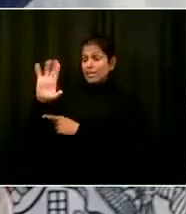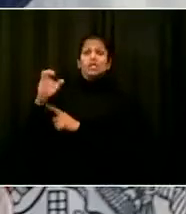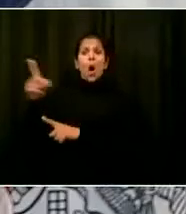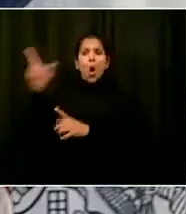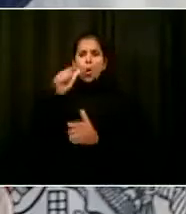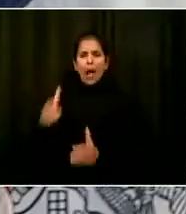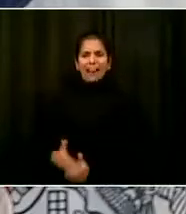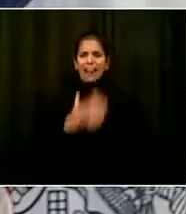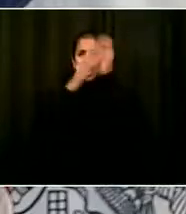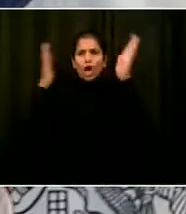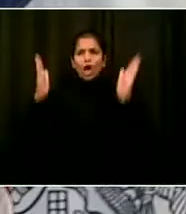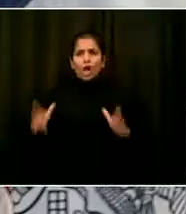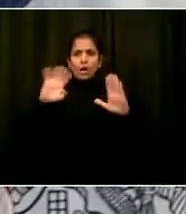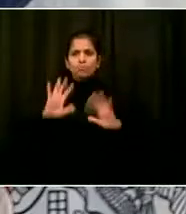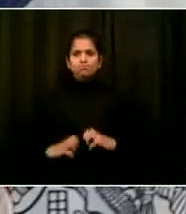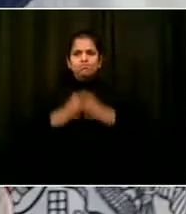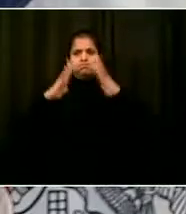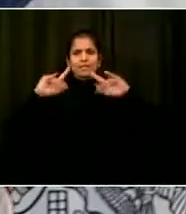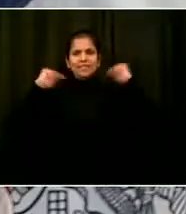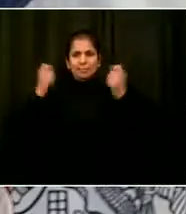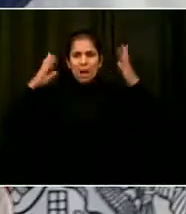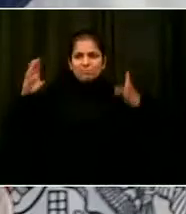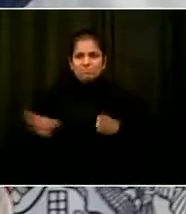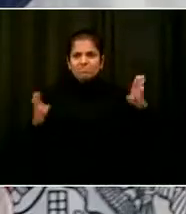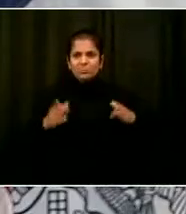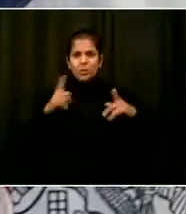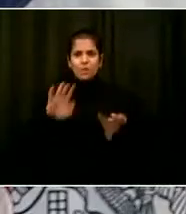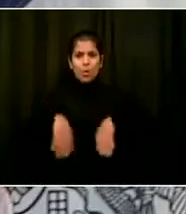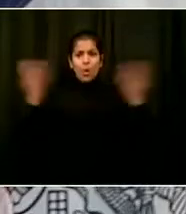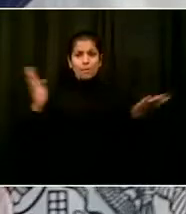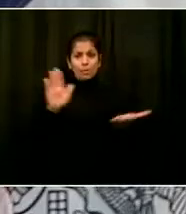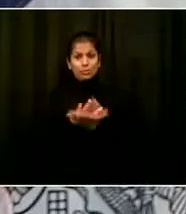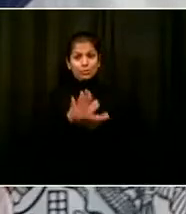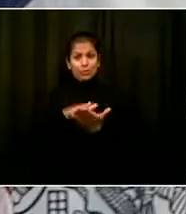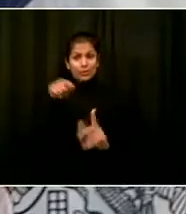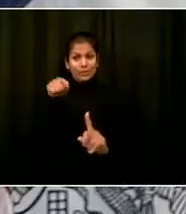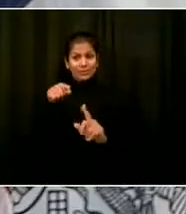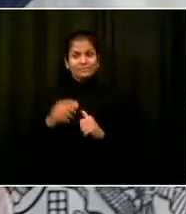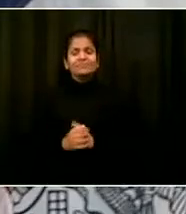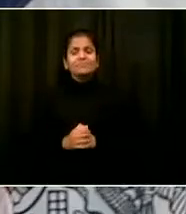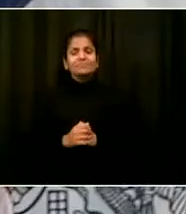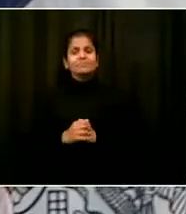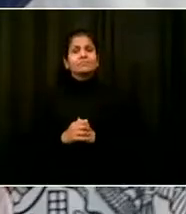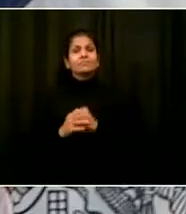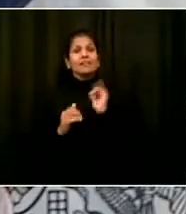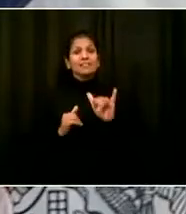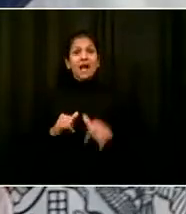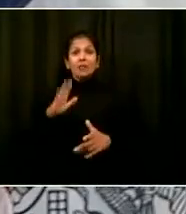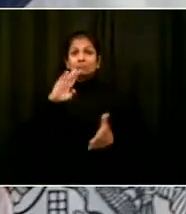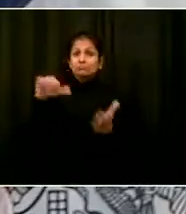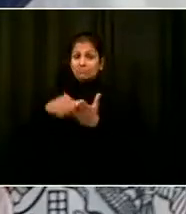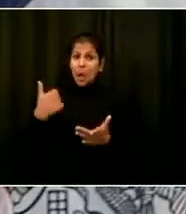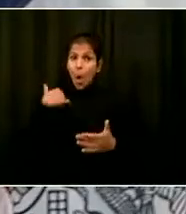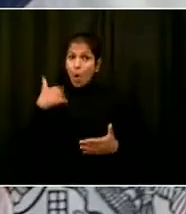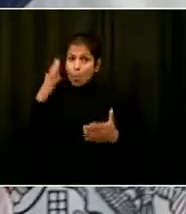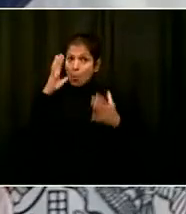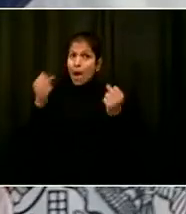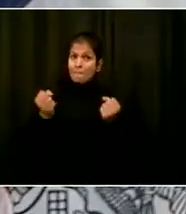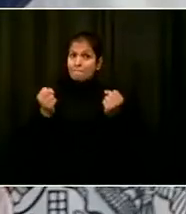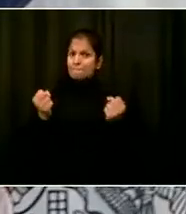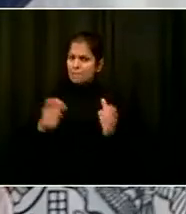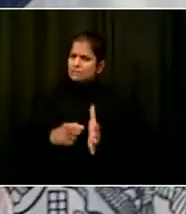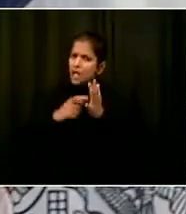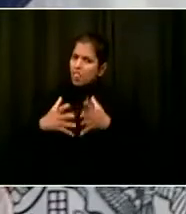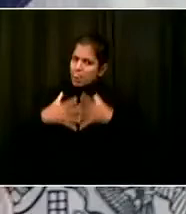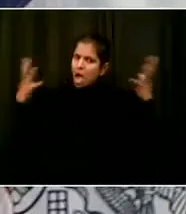have to do it in stages most likely starting with special education uh but it can be done and Sean the other thing I'd say